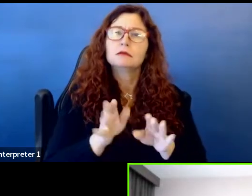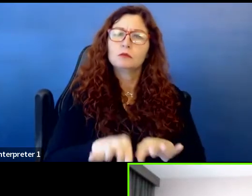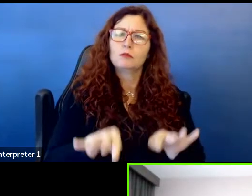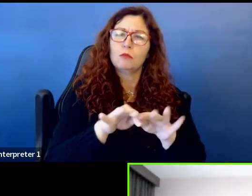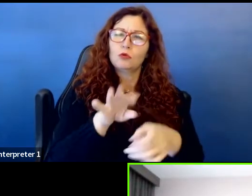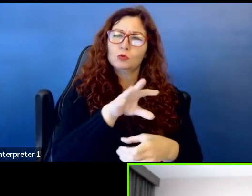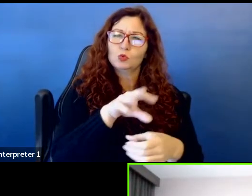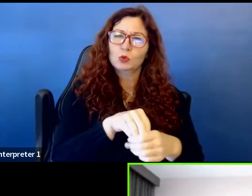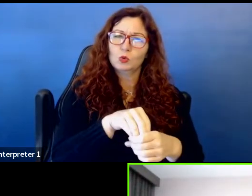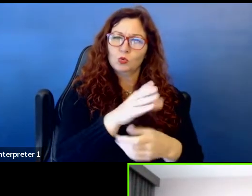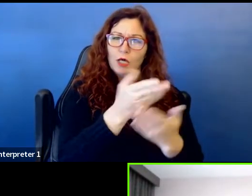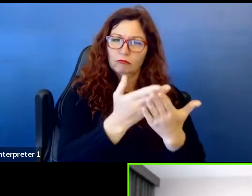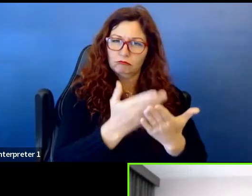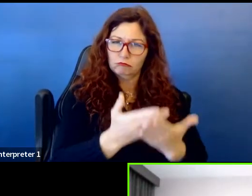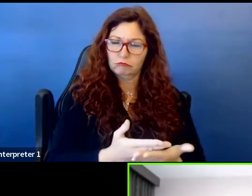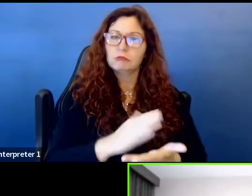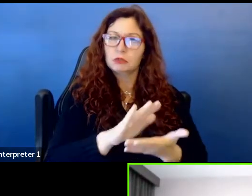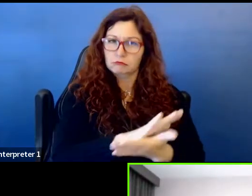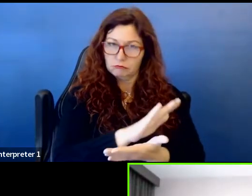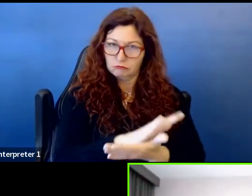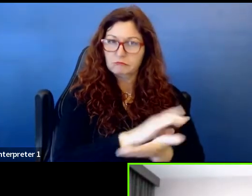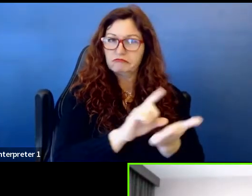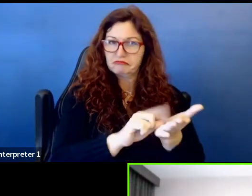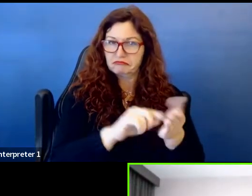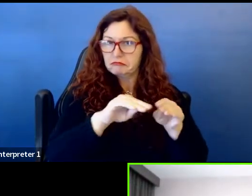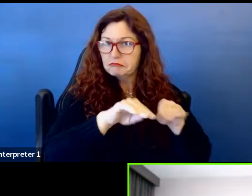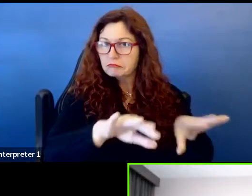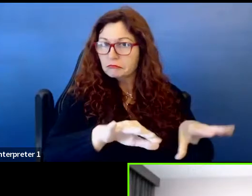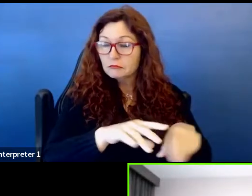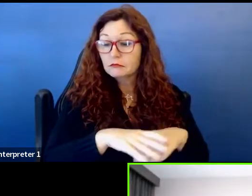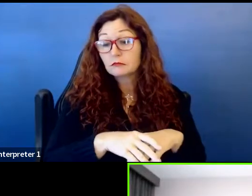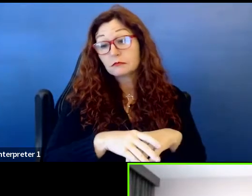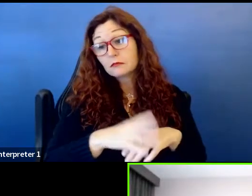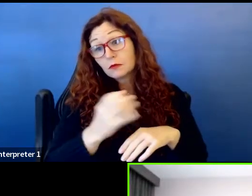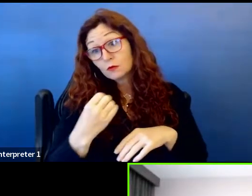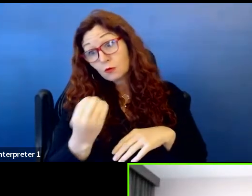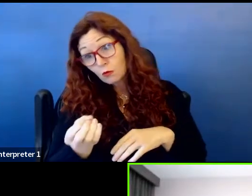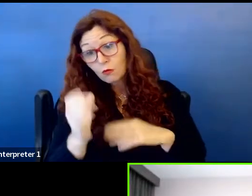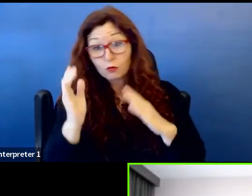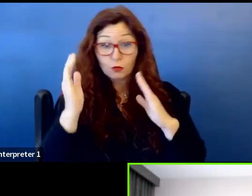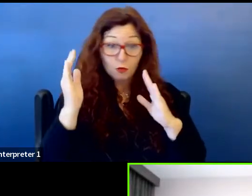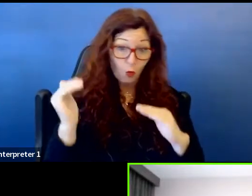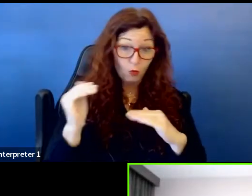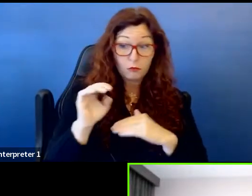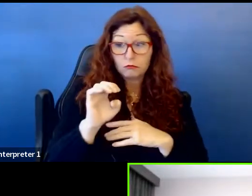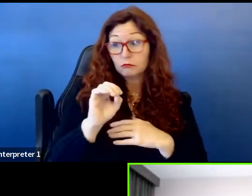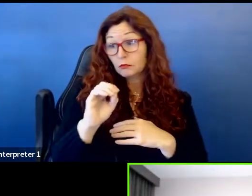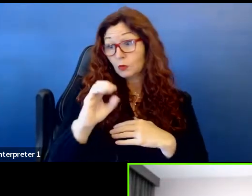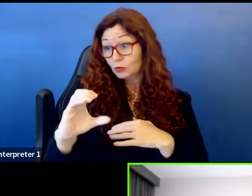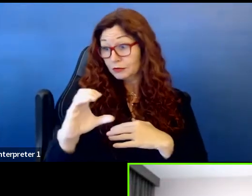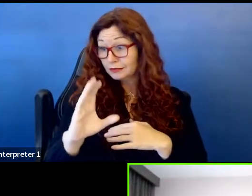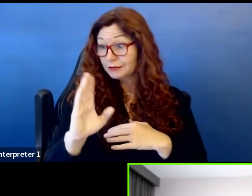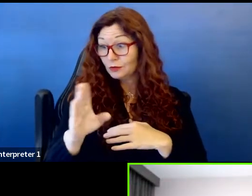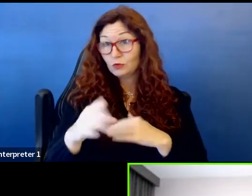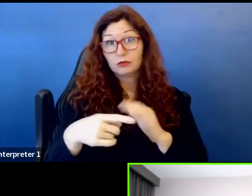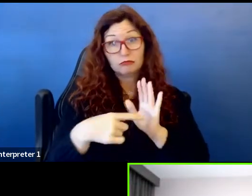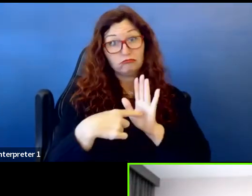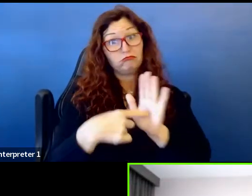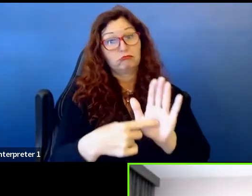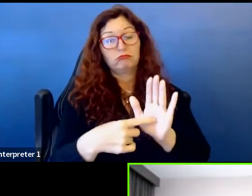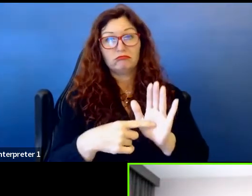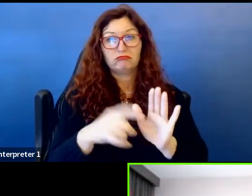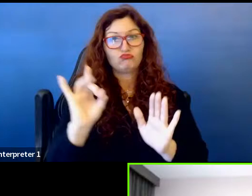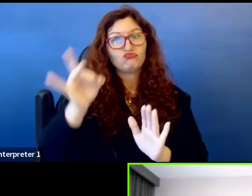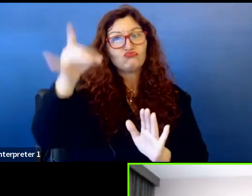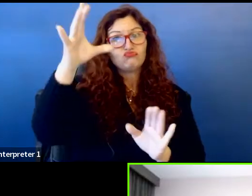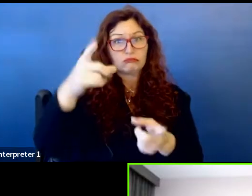document and similarly we hope that eeoc will call attention to egregious examples and